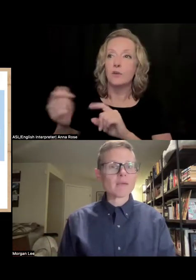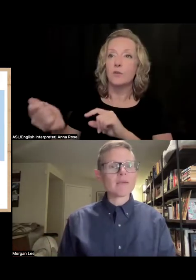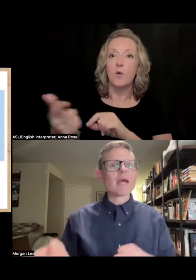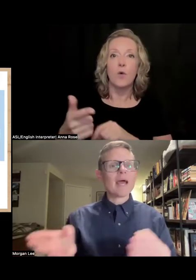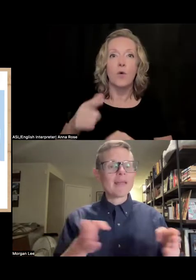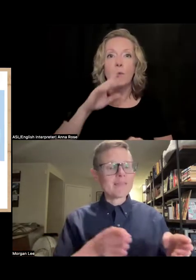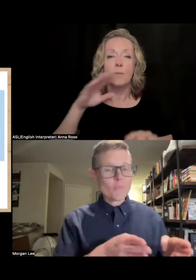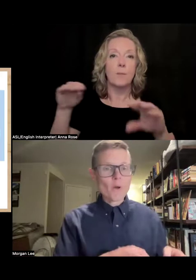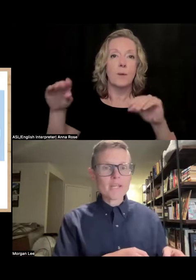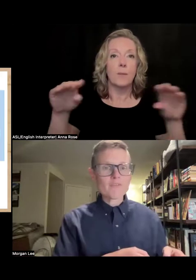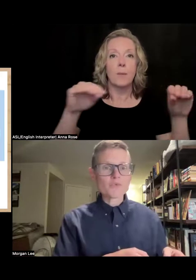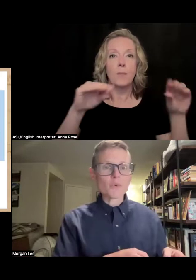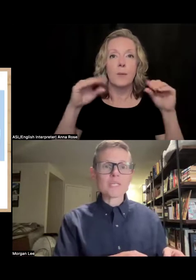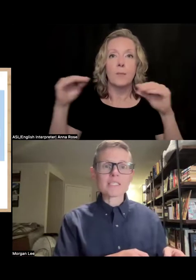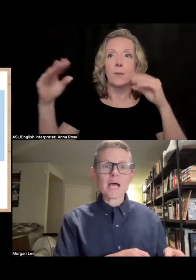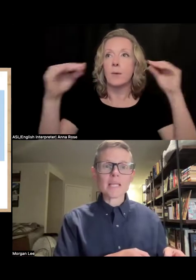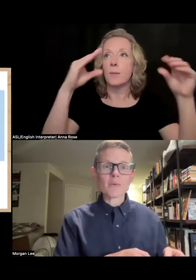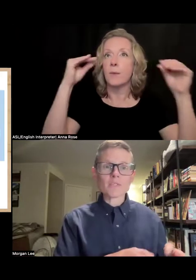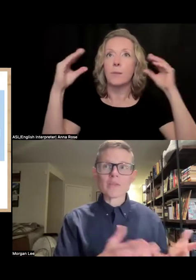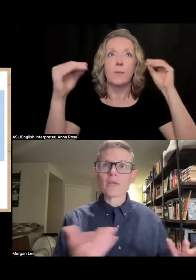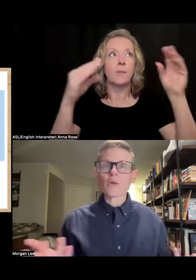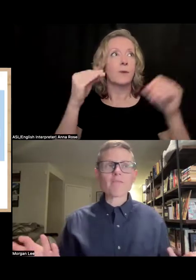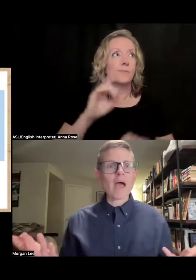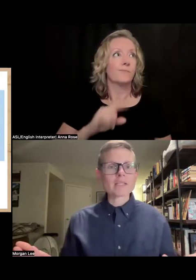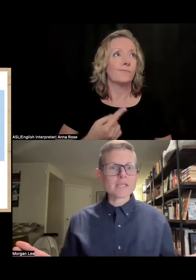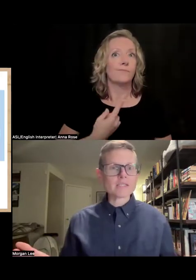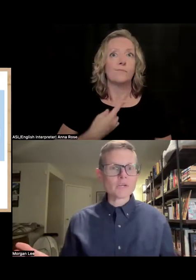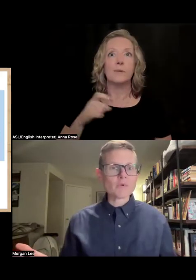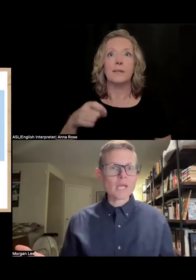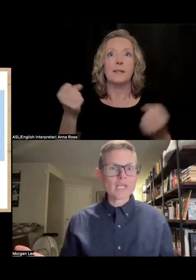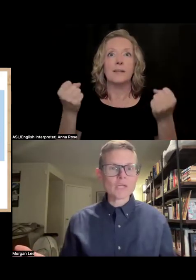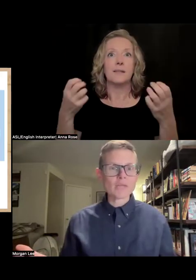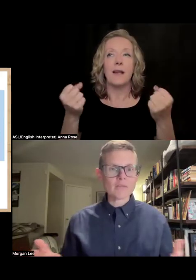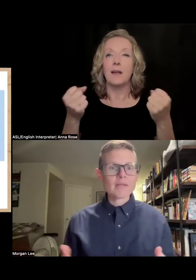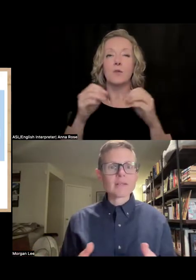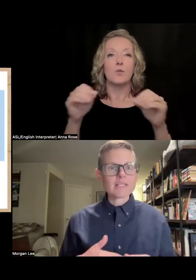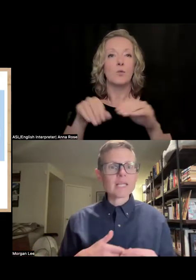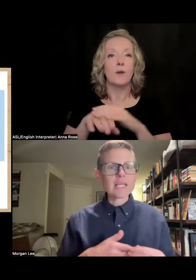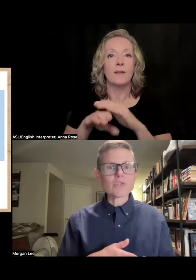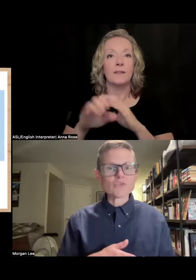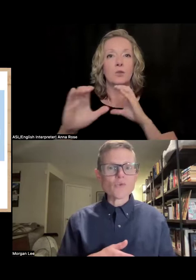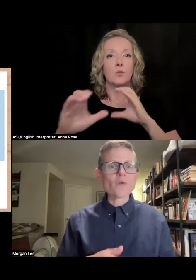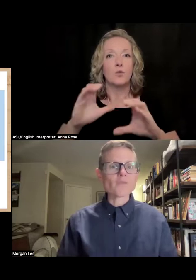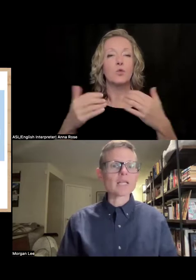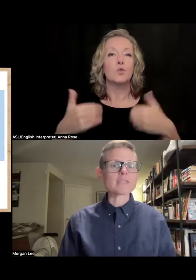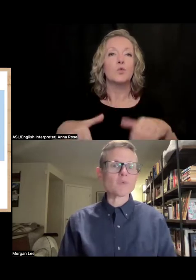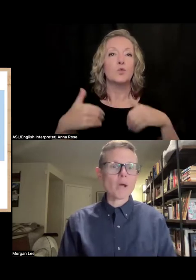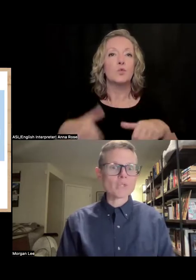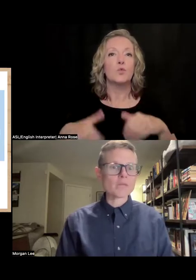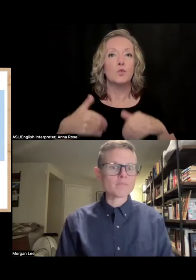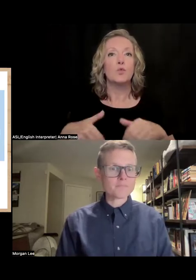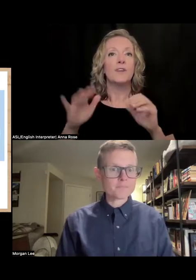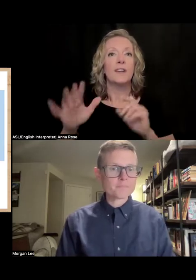speaking and one individual needs sign language and they don't have access to communication, this can lead to strong feelings